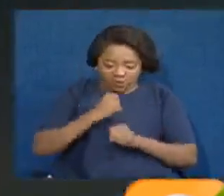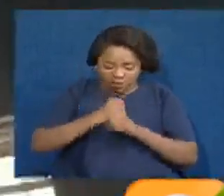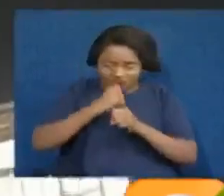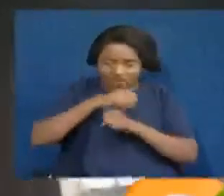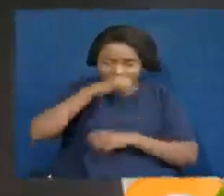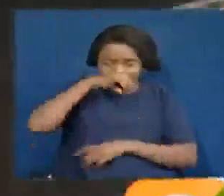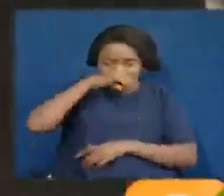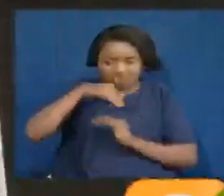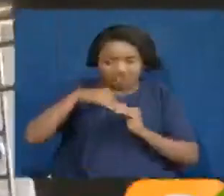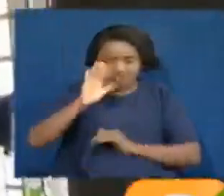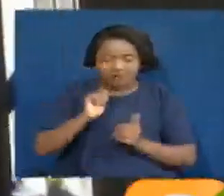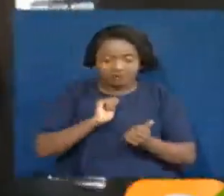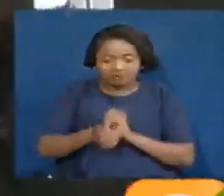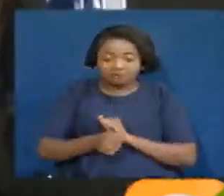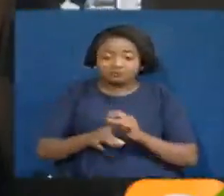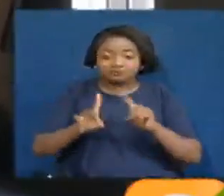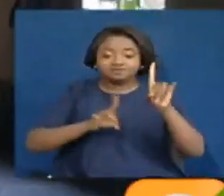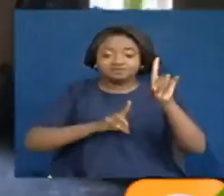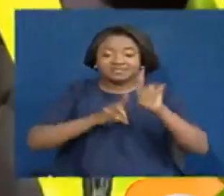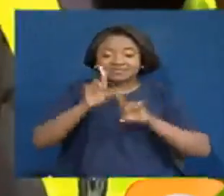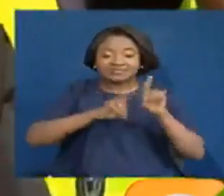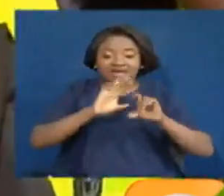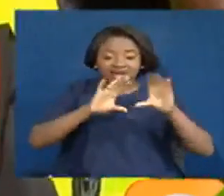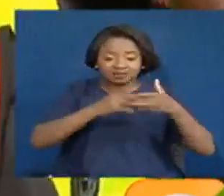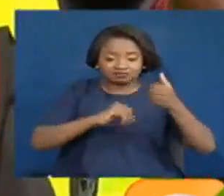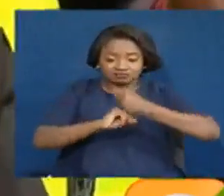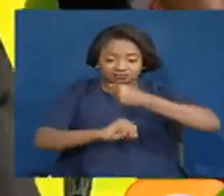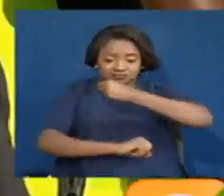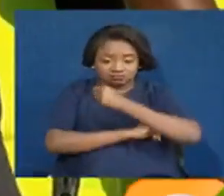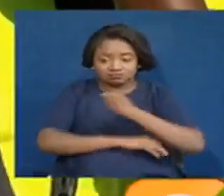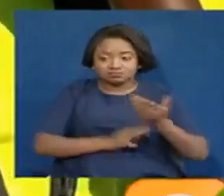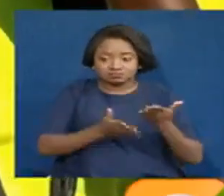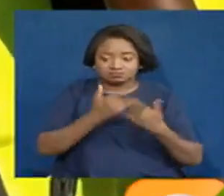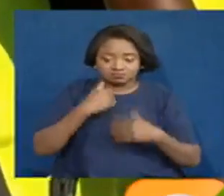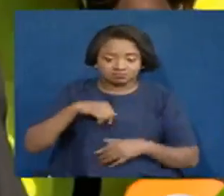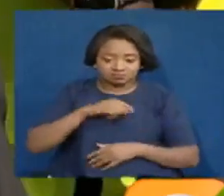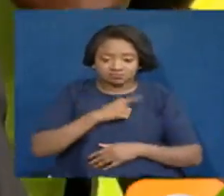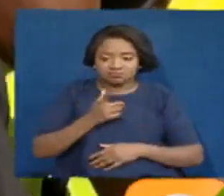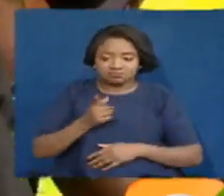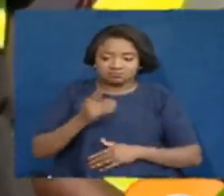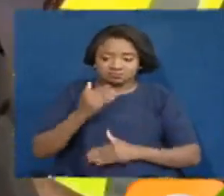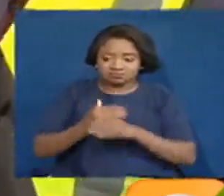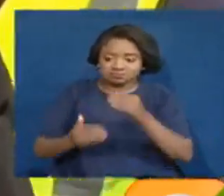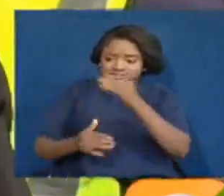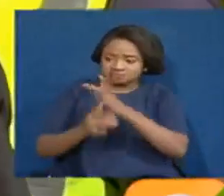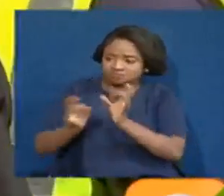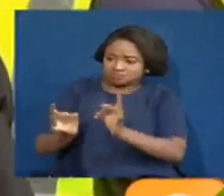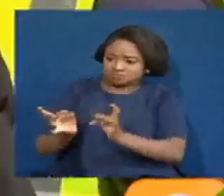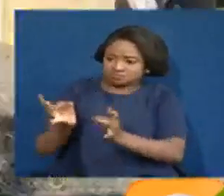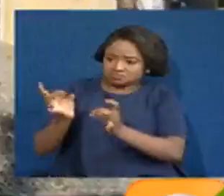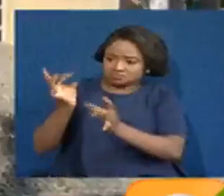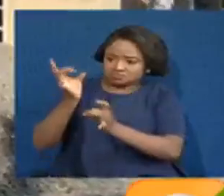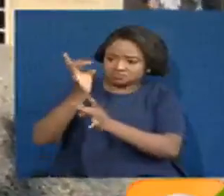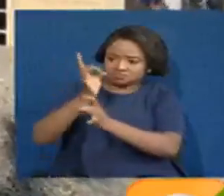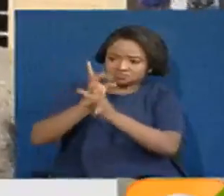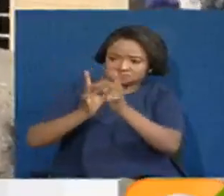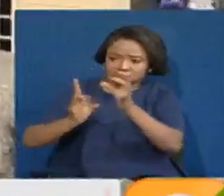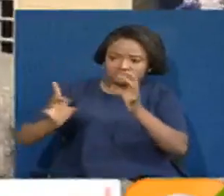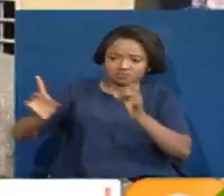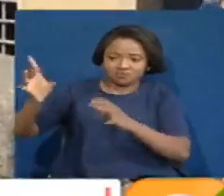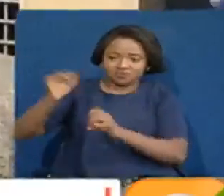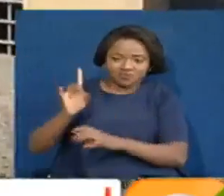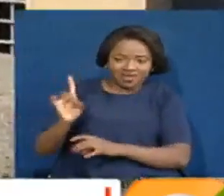doing. Safaricom Foundation wametuletea jengo ya kisasa kabisa ambaye tunaona